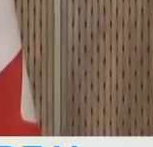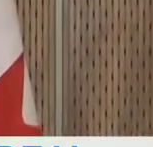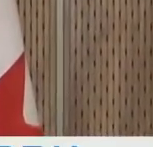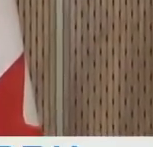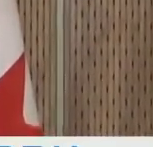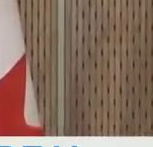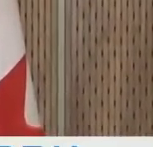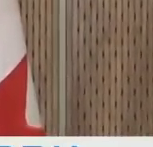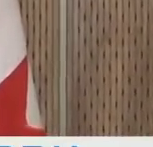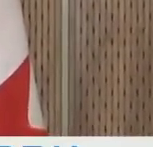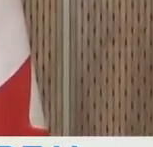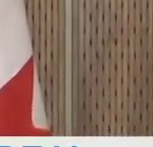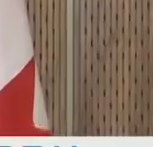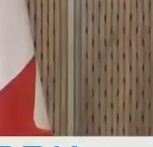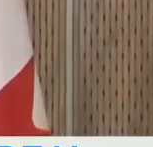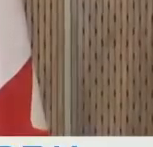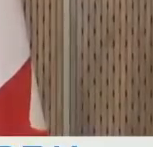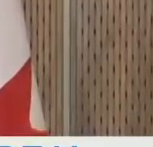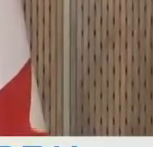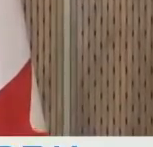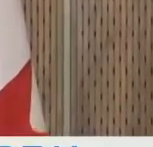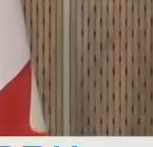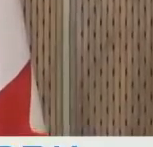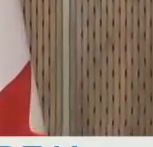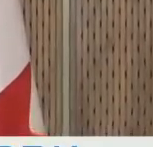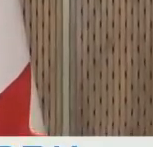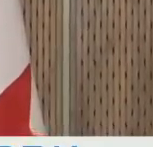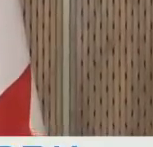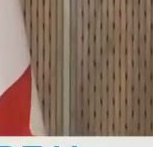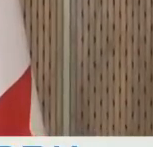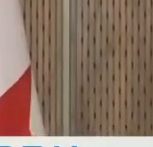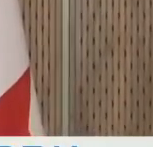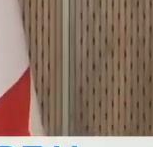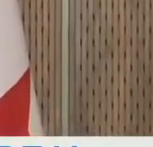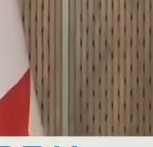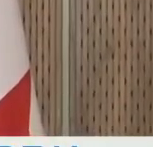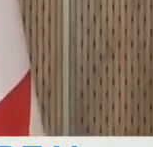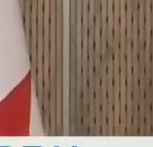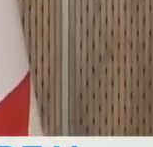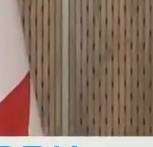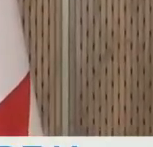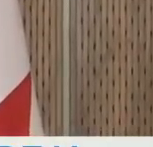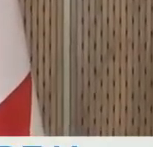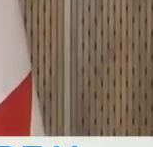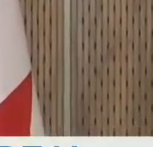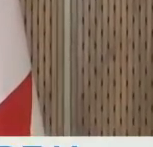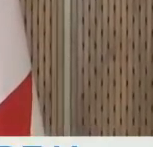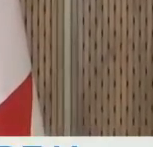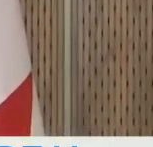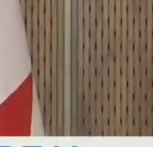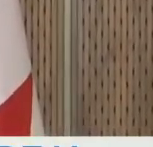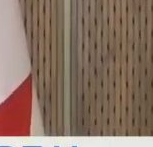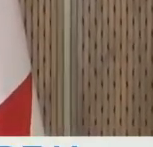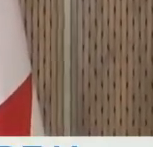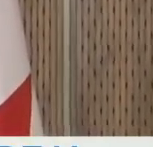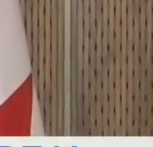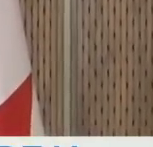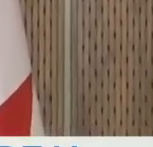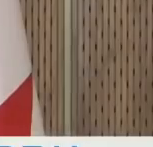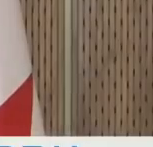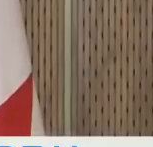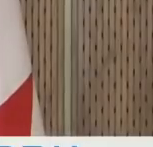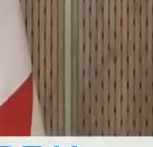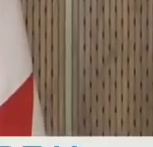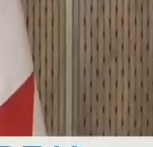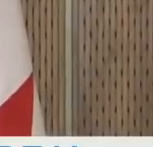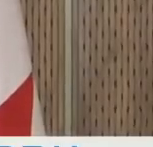The sacrifices and hardships of the pandemic have been greater than we could have imagined. Thousands lost a loved